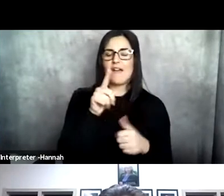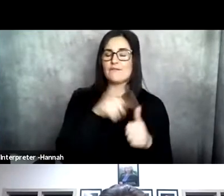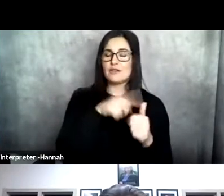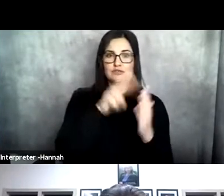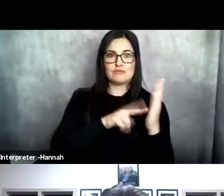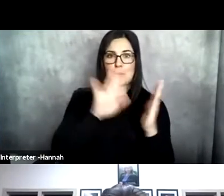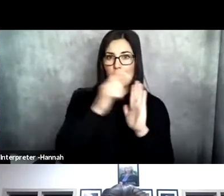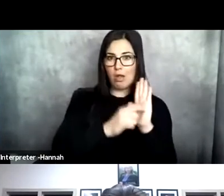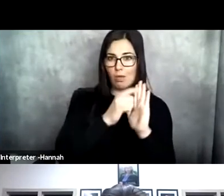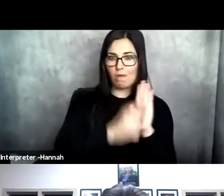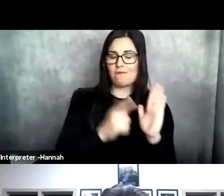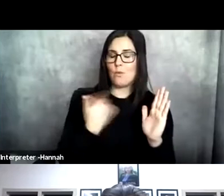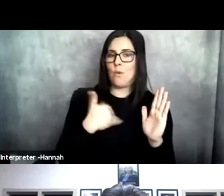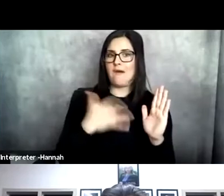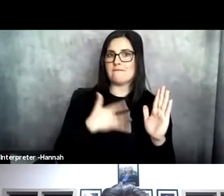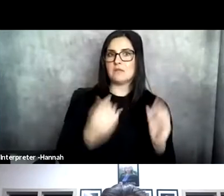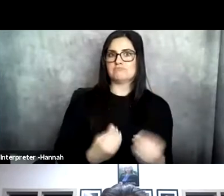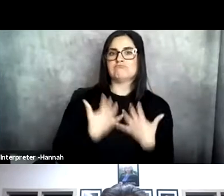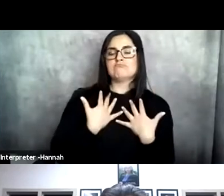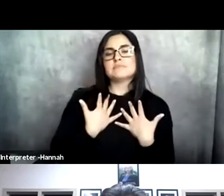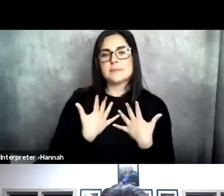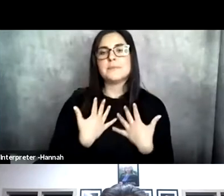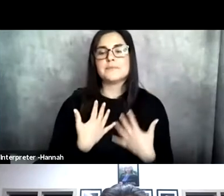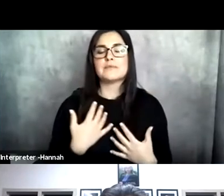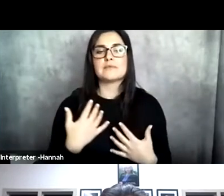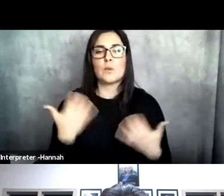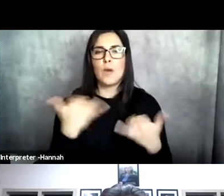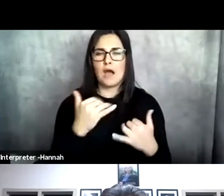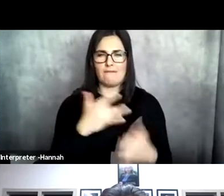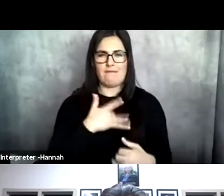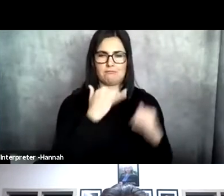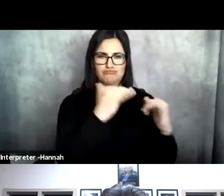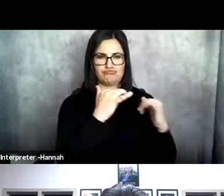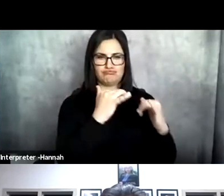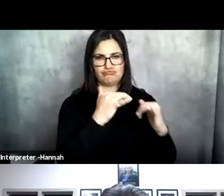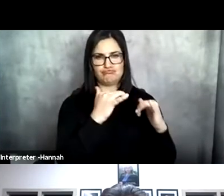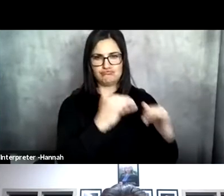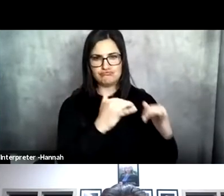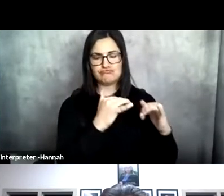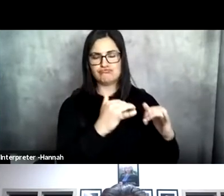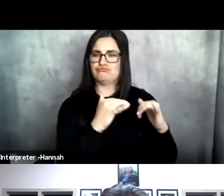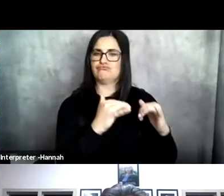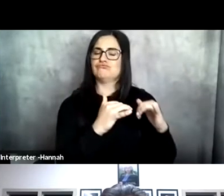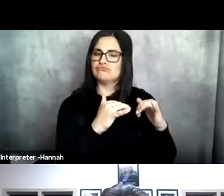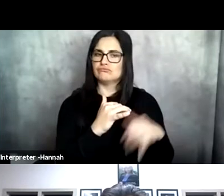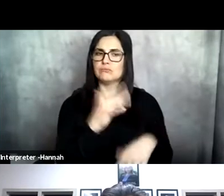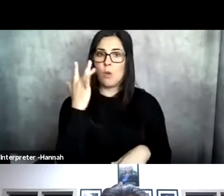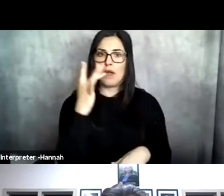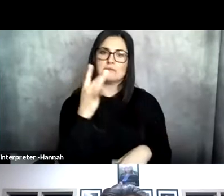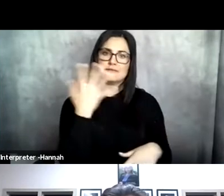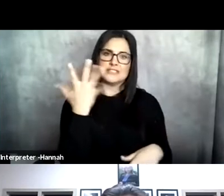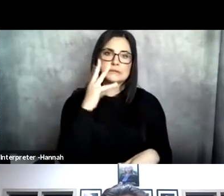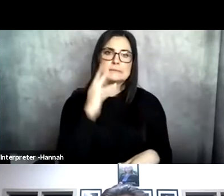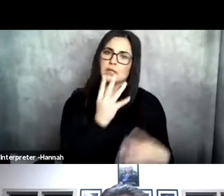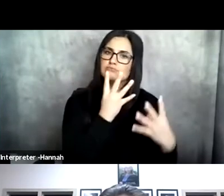article about you, and seeing that we have so much in common, especially during time